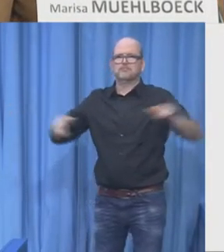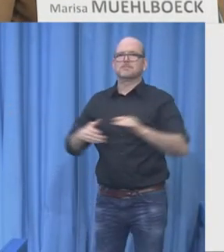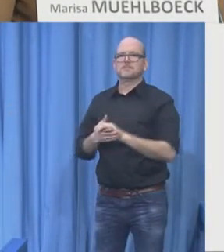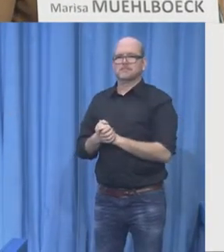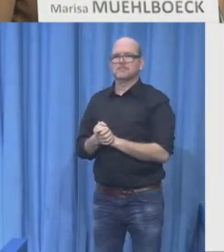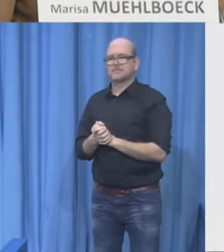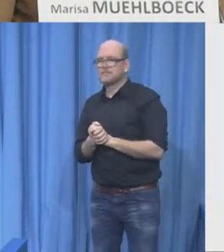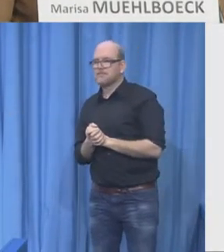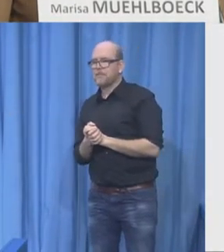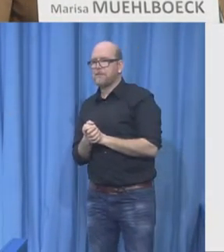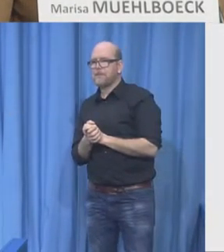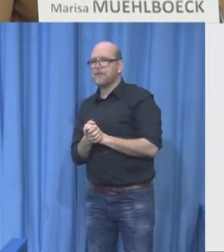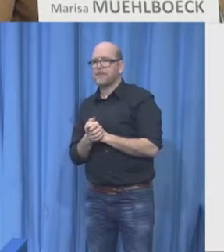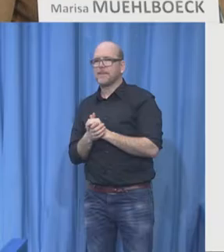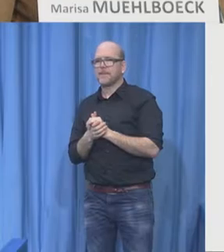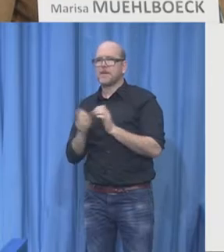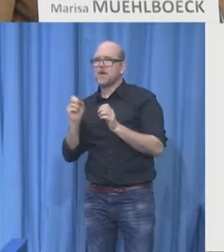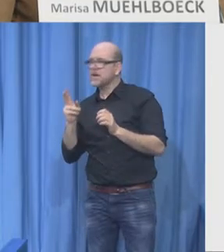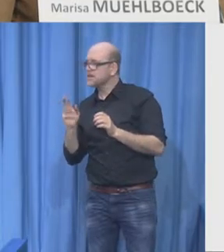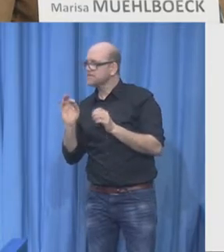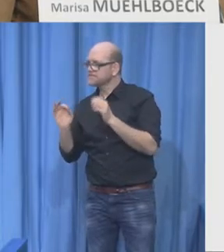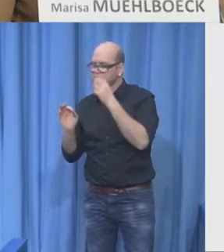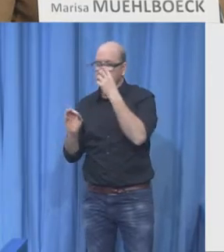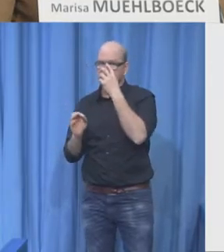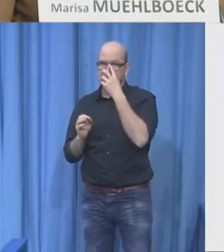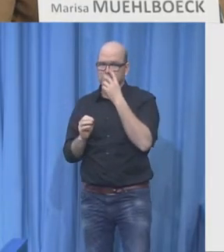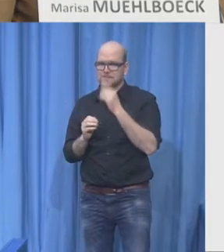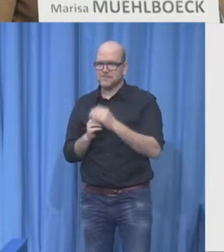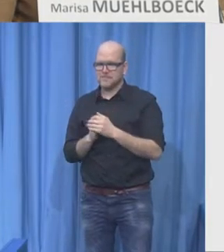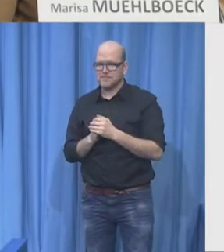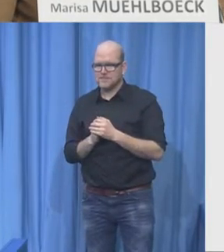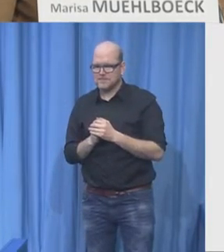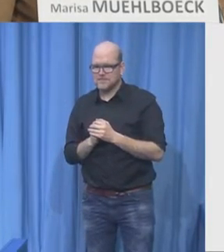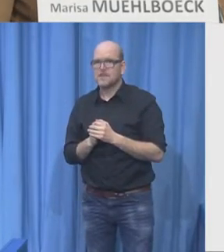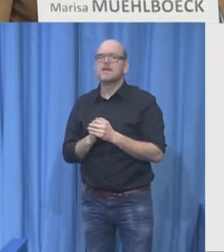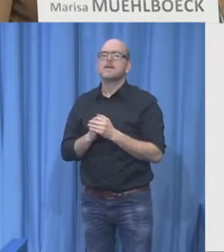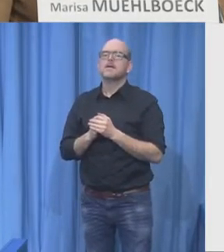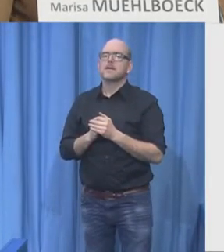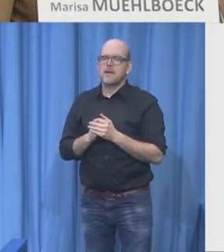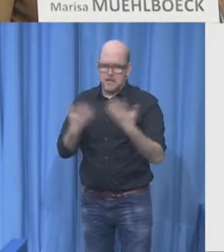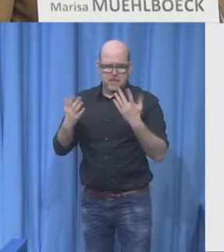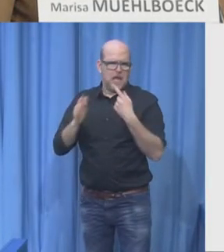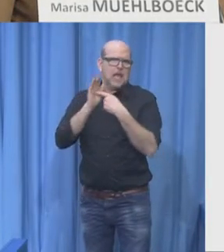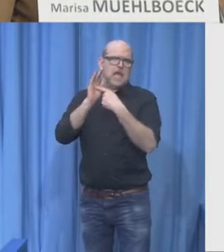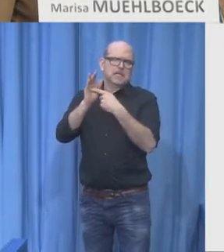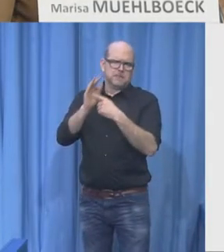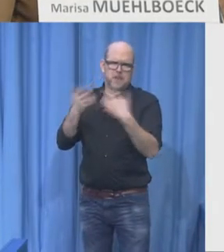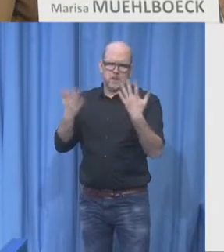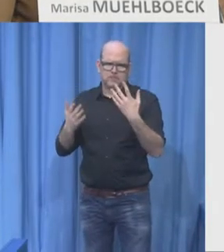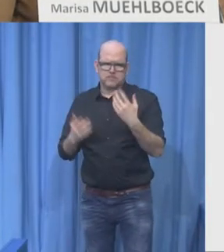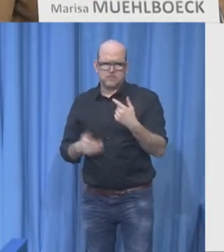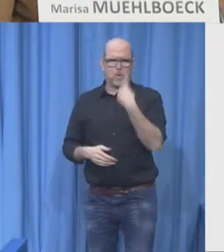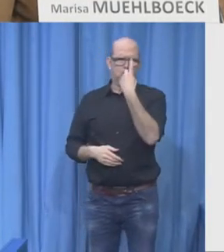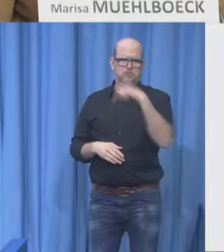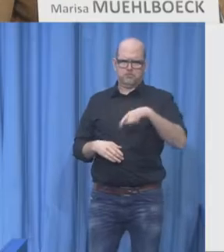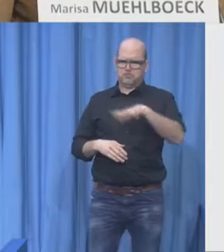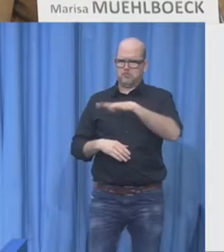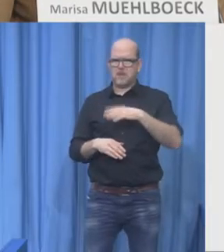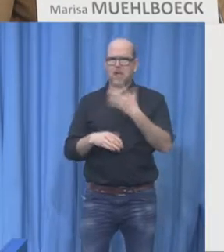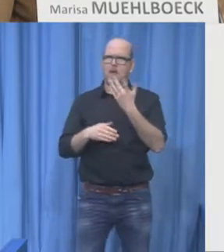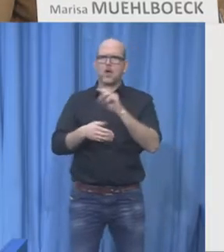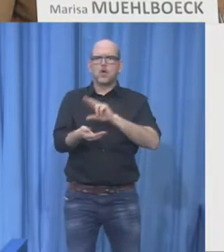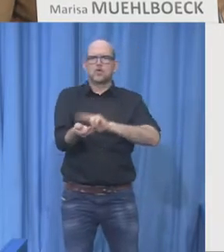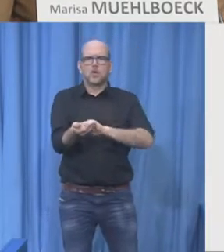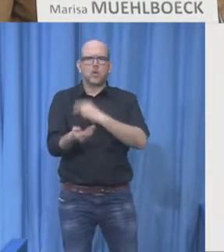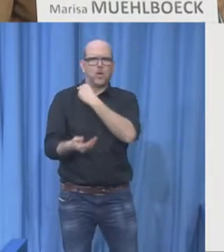this? Well, in comparison to Germany, doctors in Austria are not allowed to delegate services